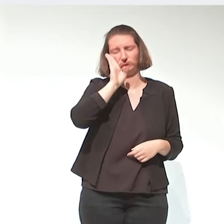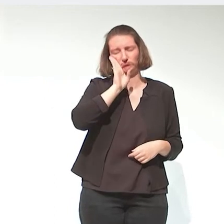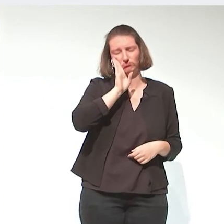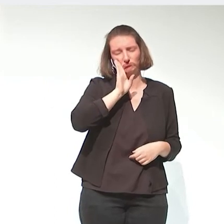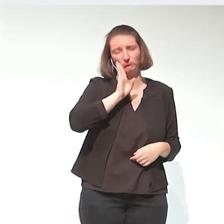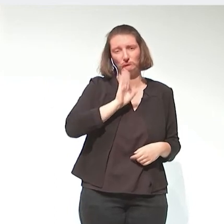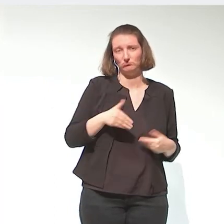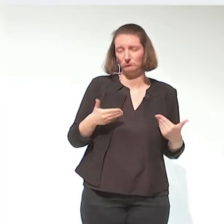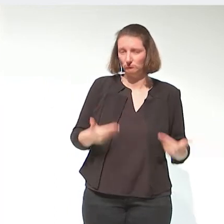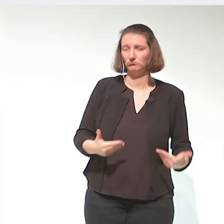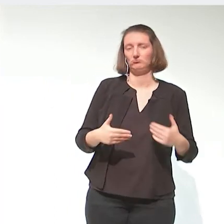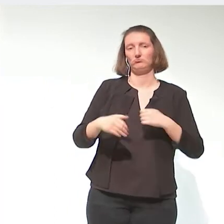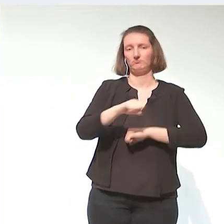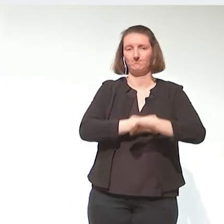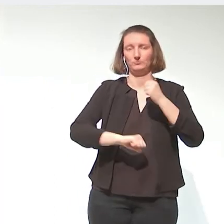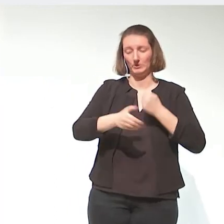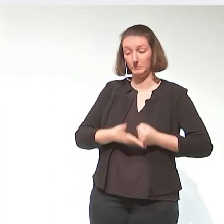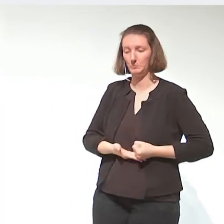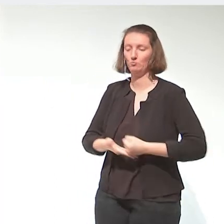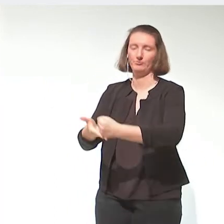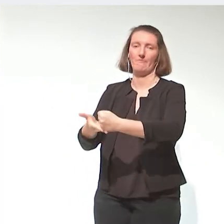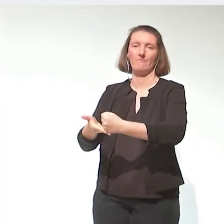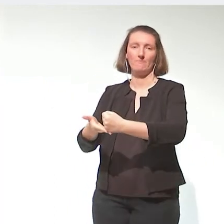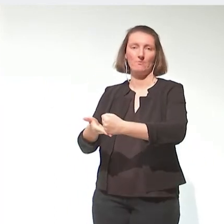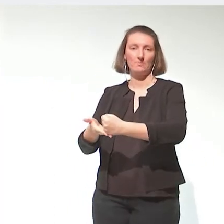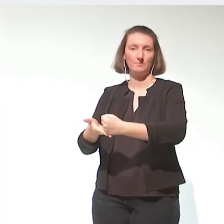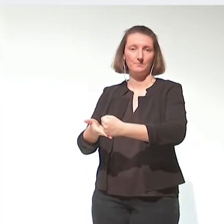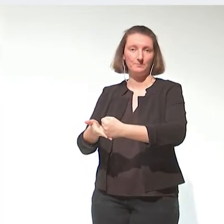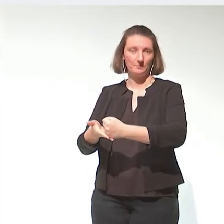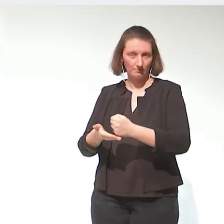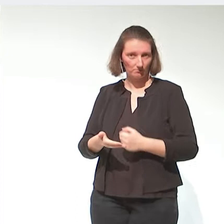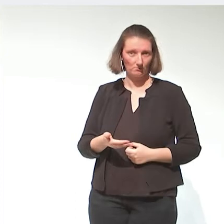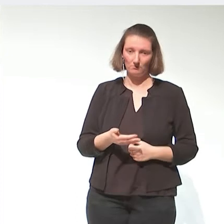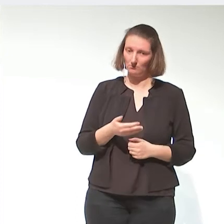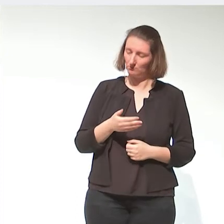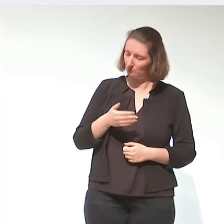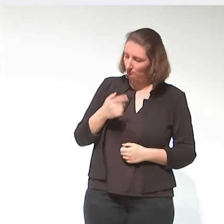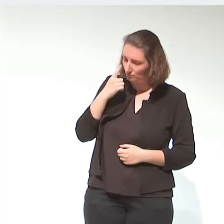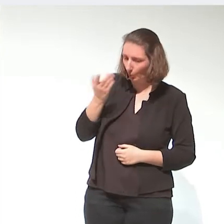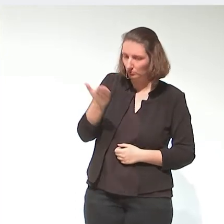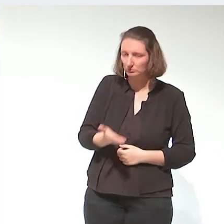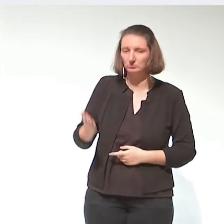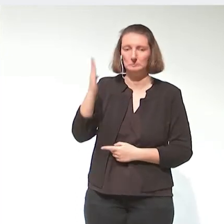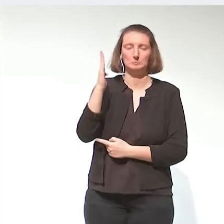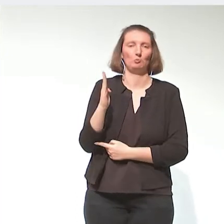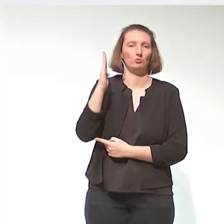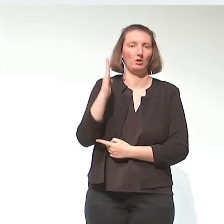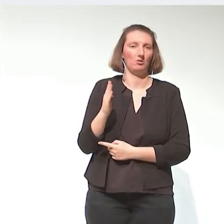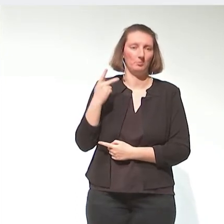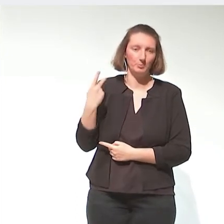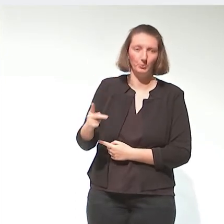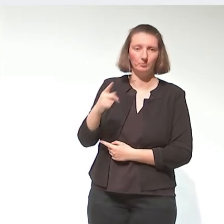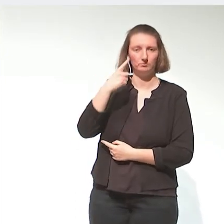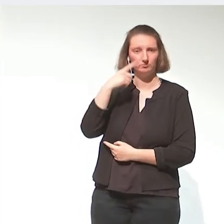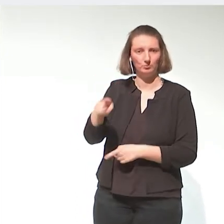in creating support centers in Poland, but also in other